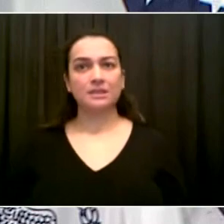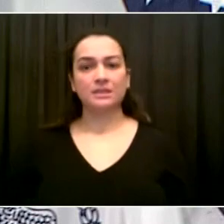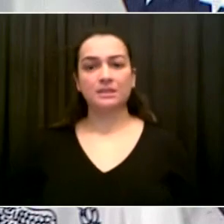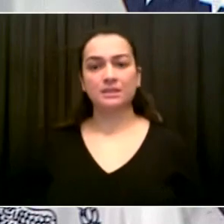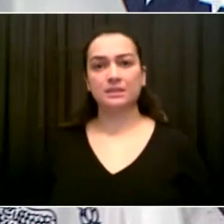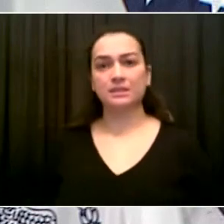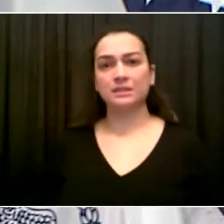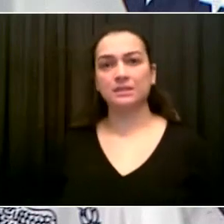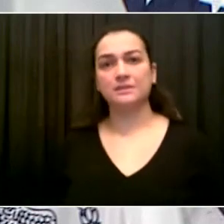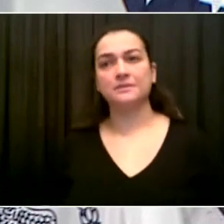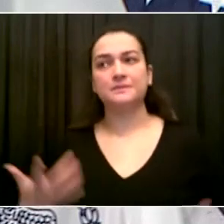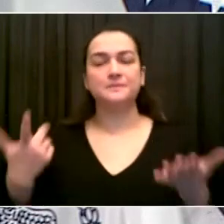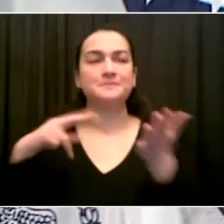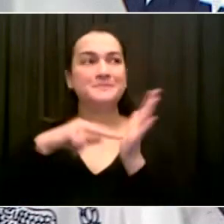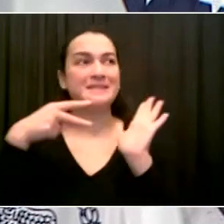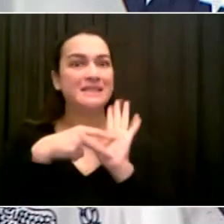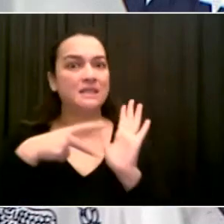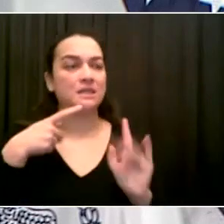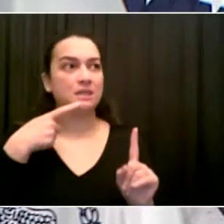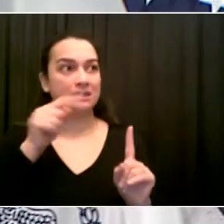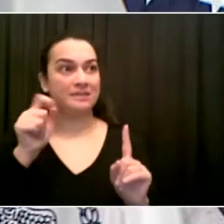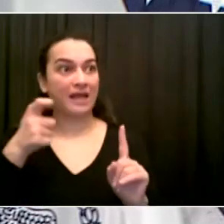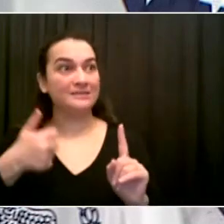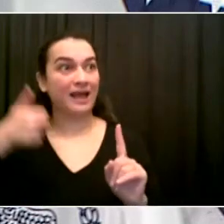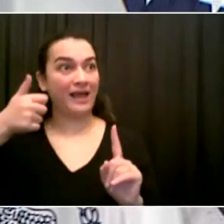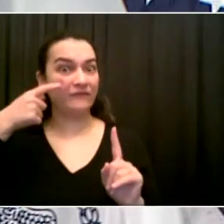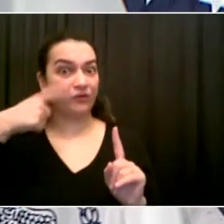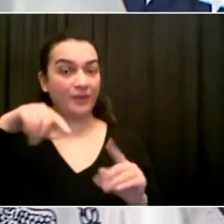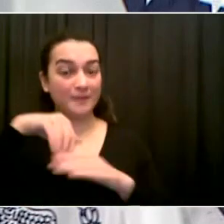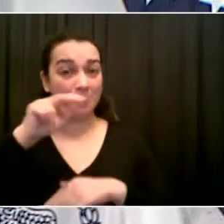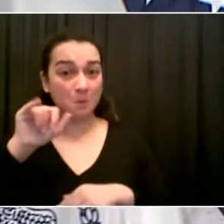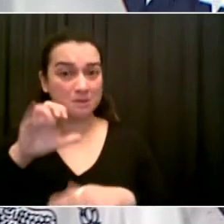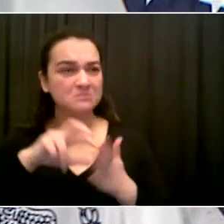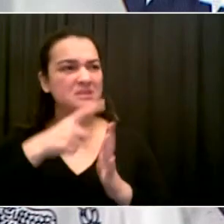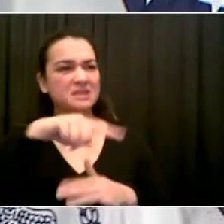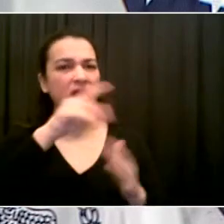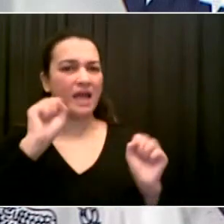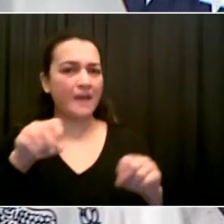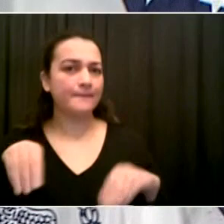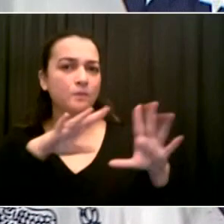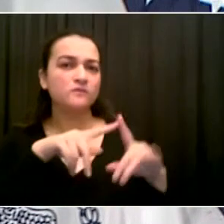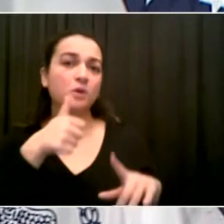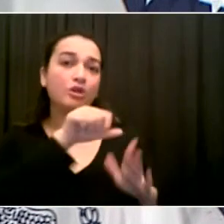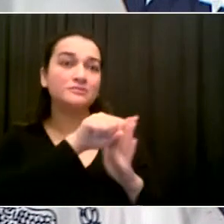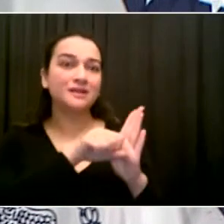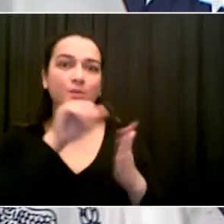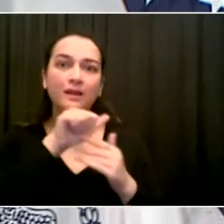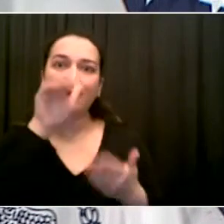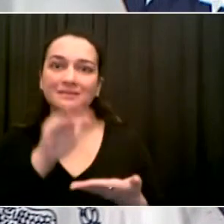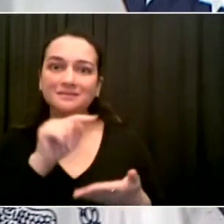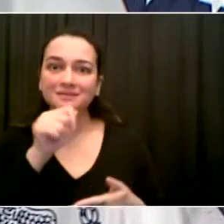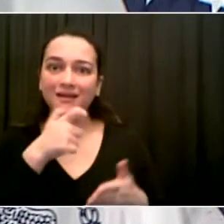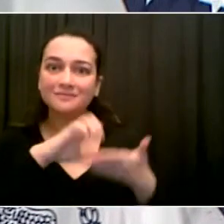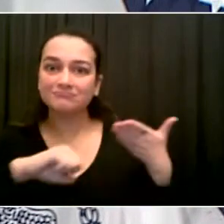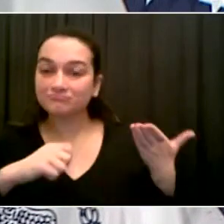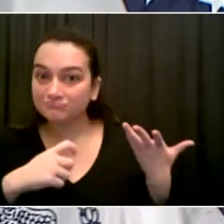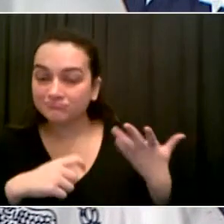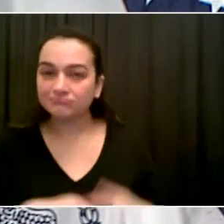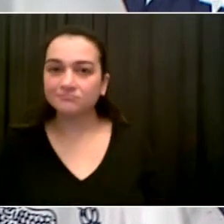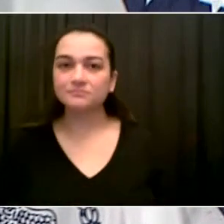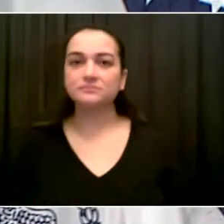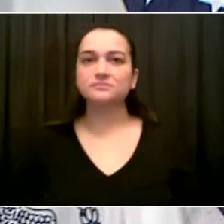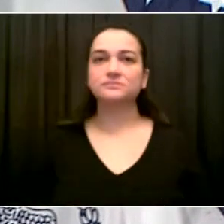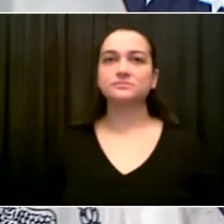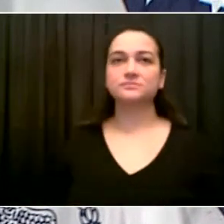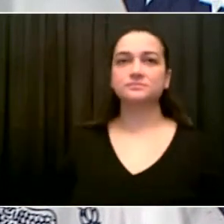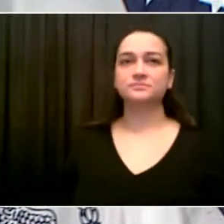of all, because they have an unparalleled opportunity to make money here. People have been very honest with me about that they can achieve things in New York City they can't